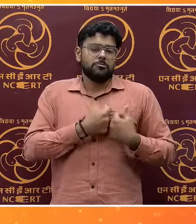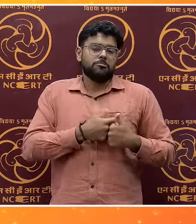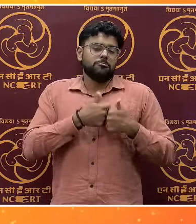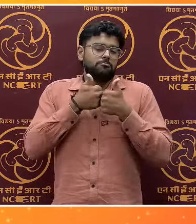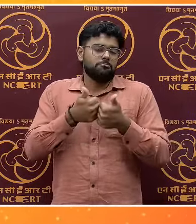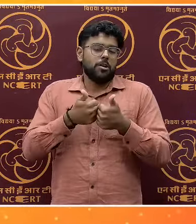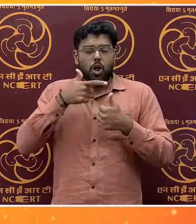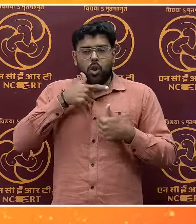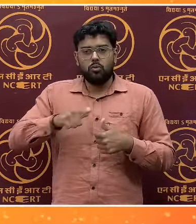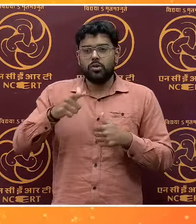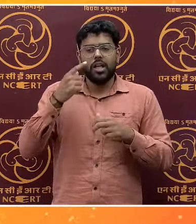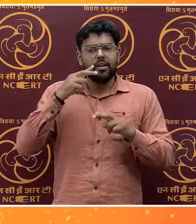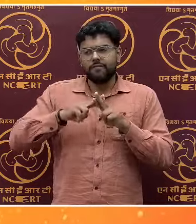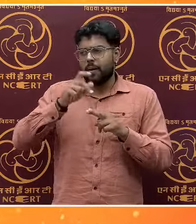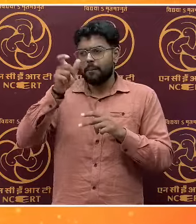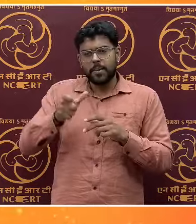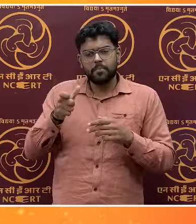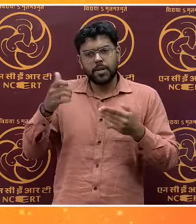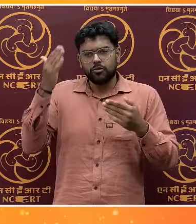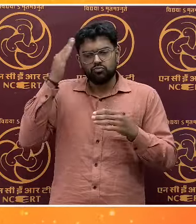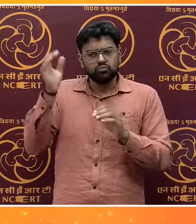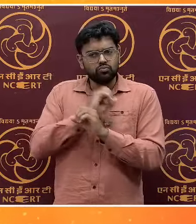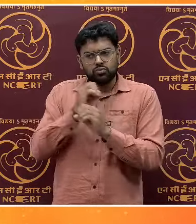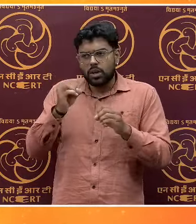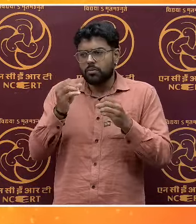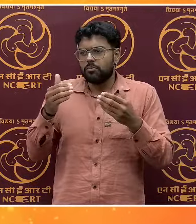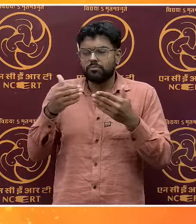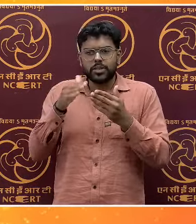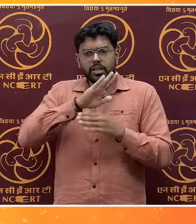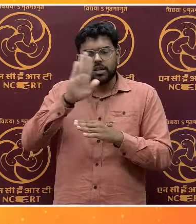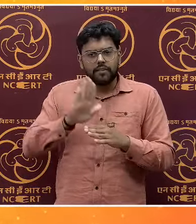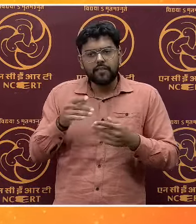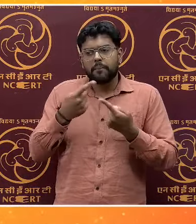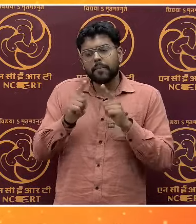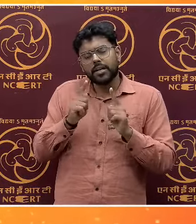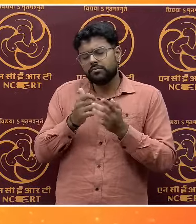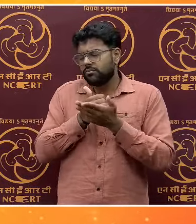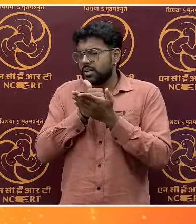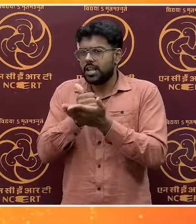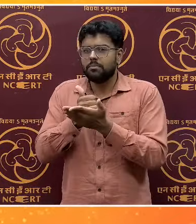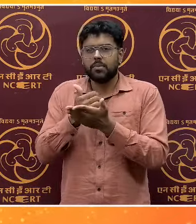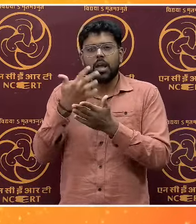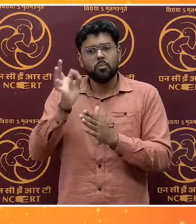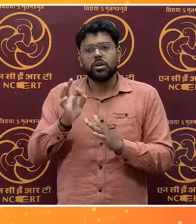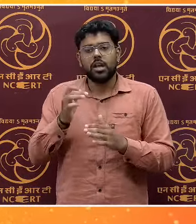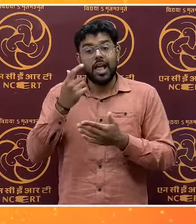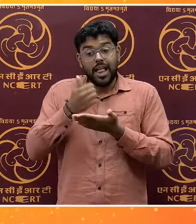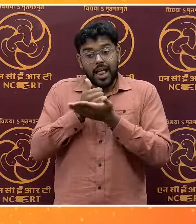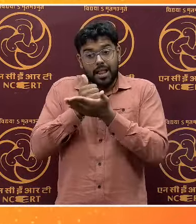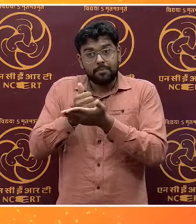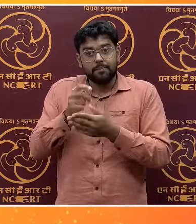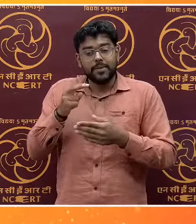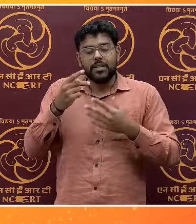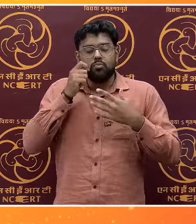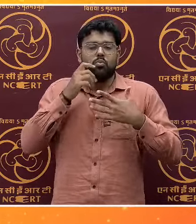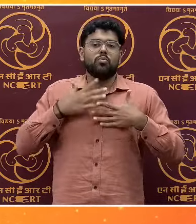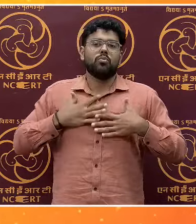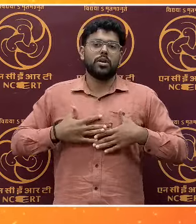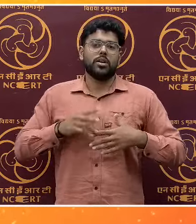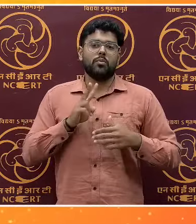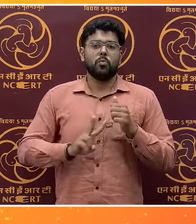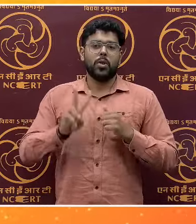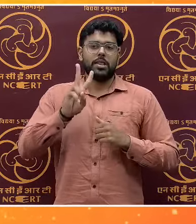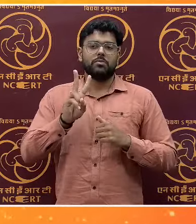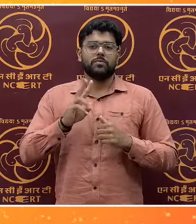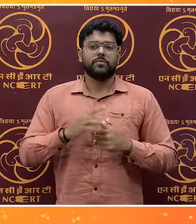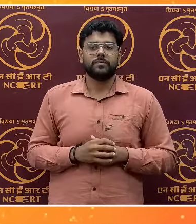if you don't know them, helping someone doesn't need acquaintance, Yes. it needs humanity and compassion. Compassion. Absolutely. Very well